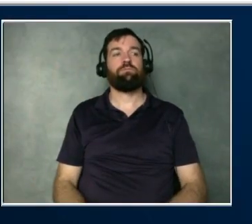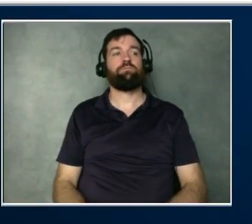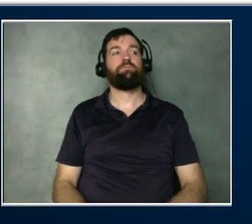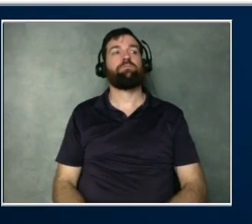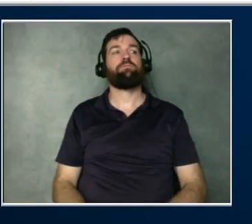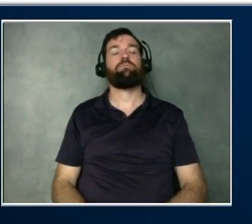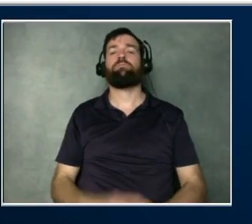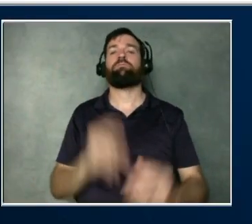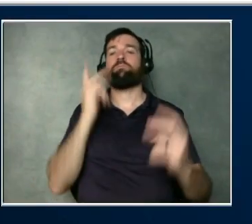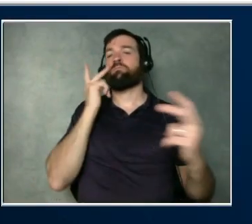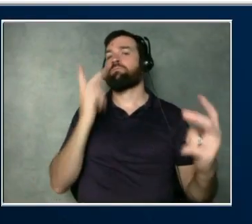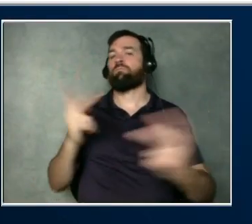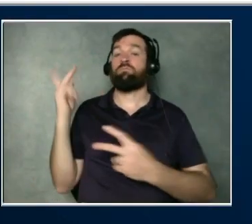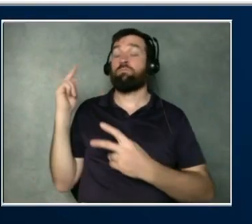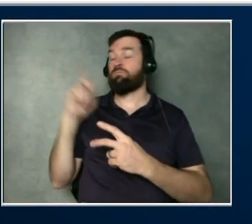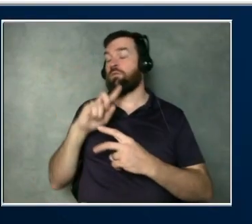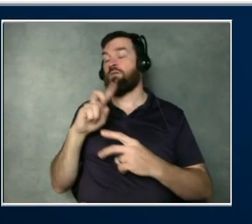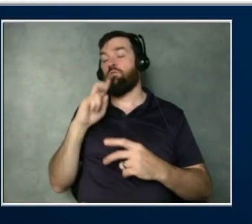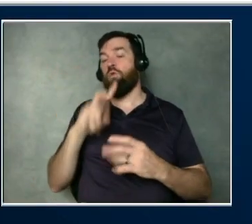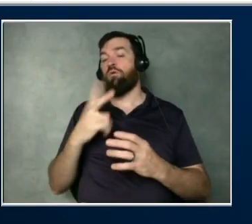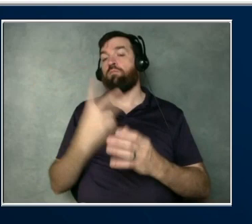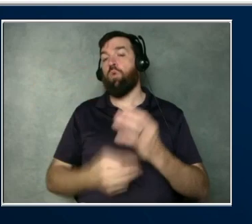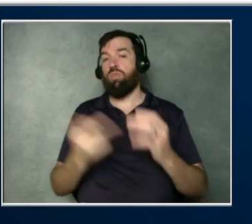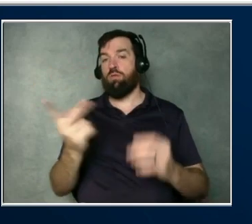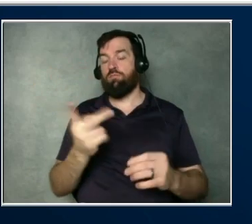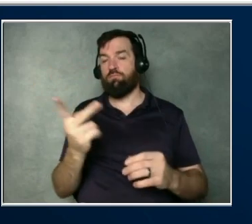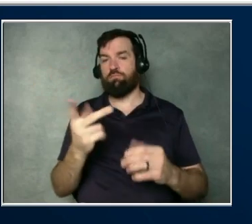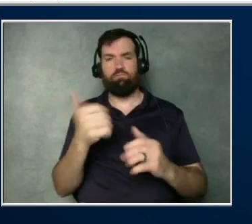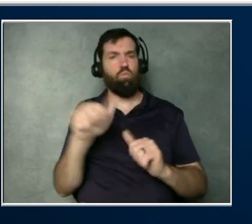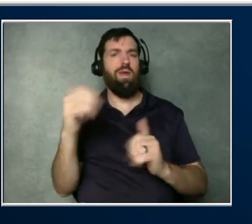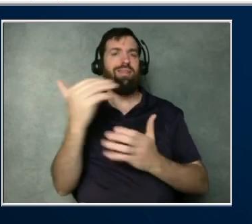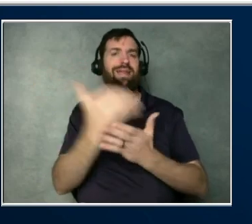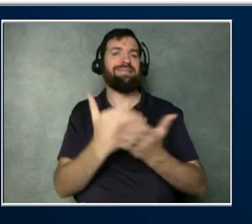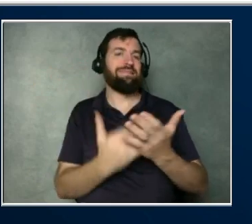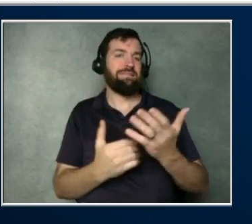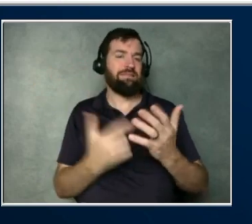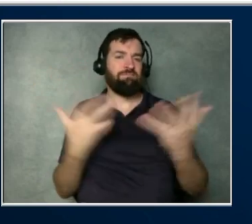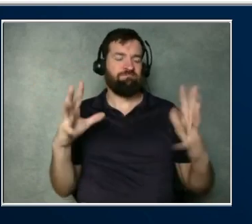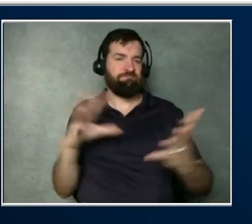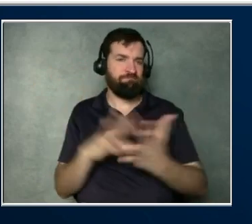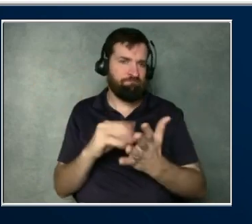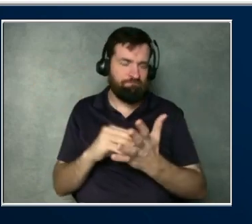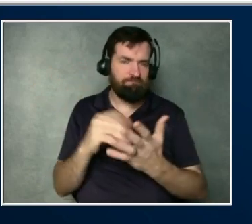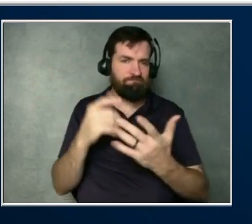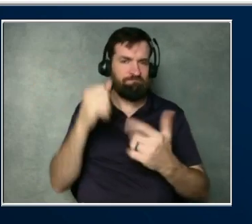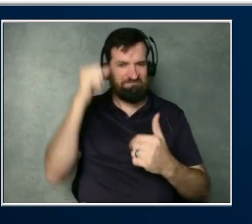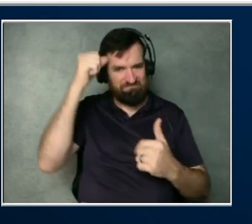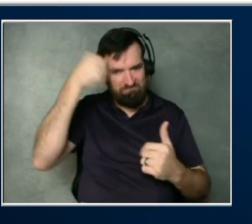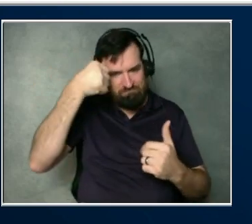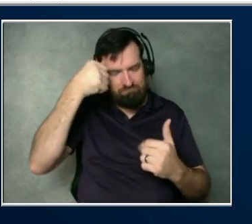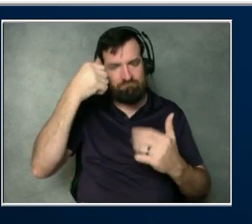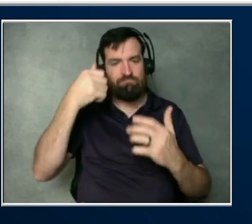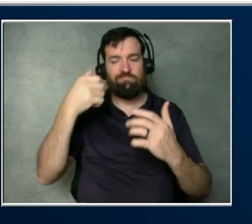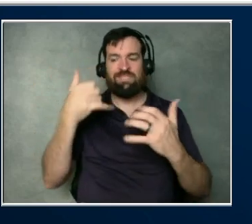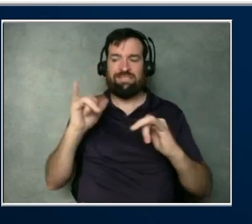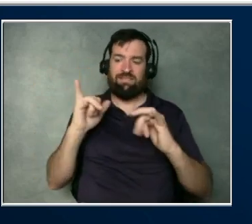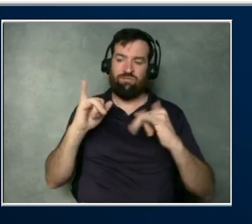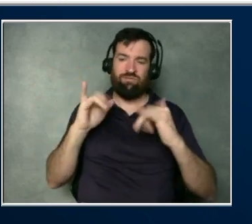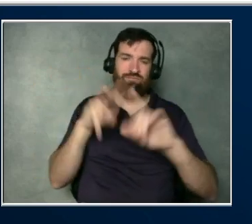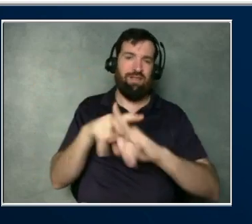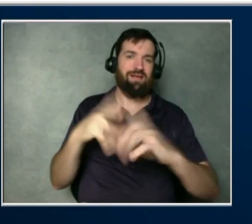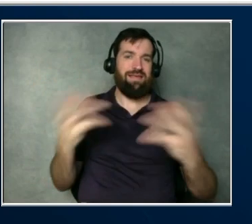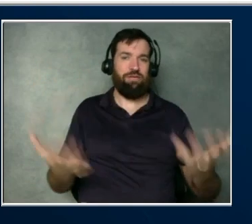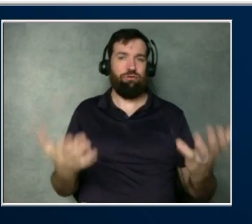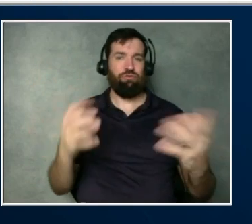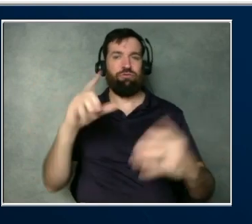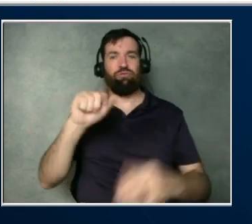and this is really for both of you guys, what lessons in the past few years do you think can still apply here in 2024, and vice versa? What lessons